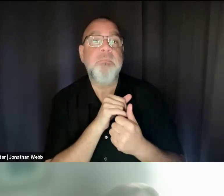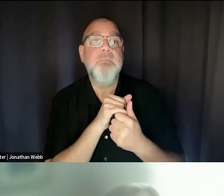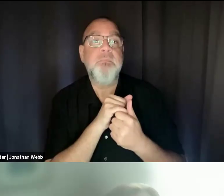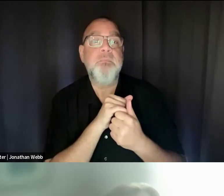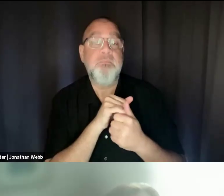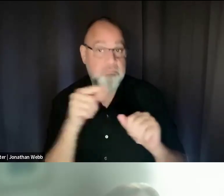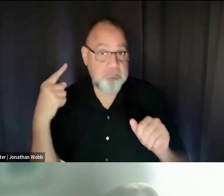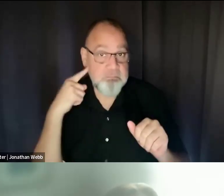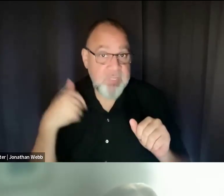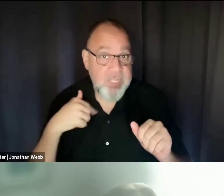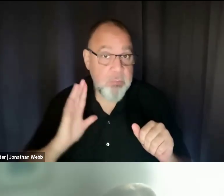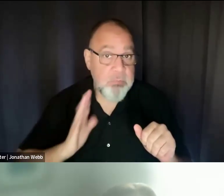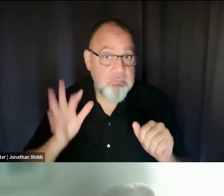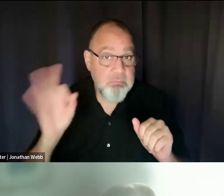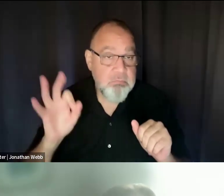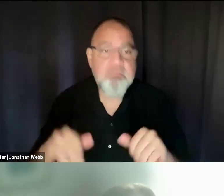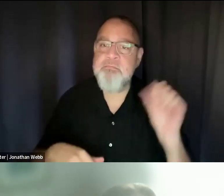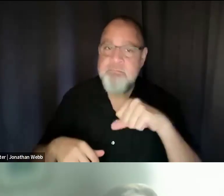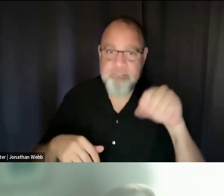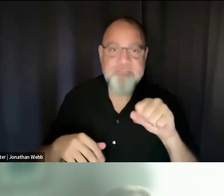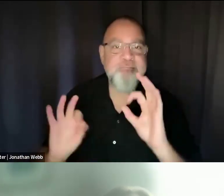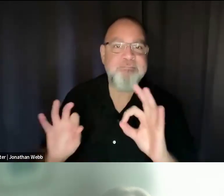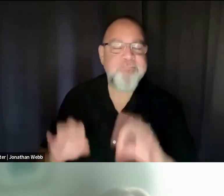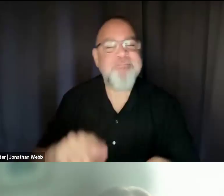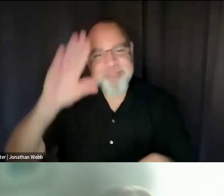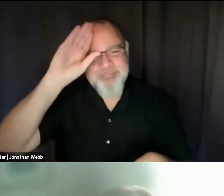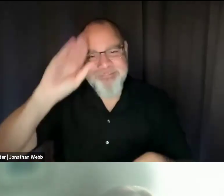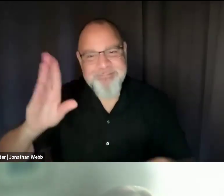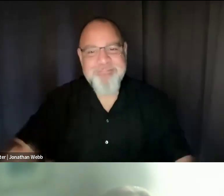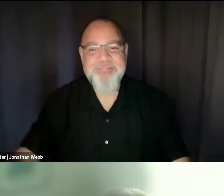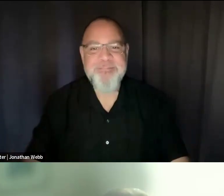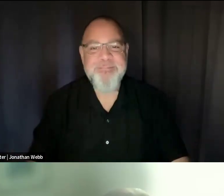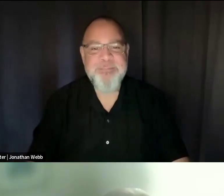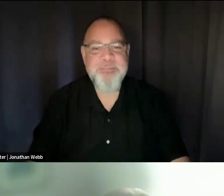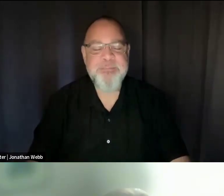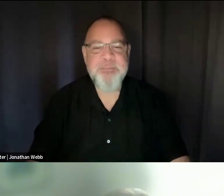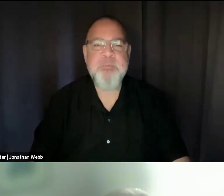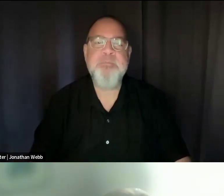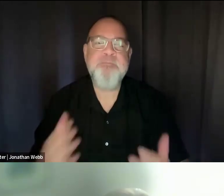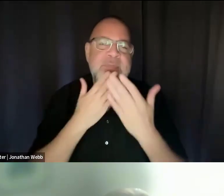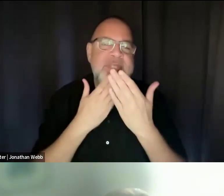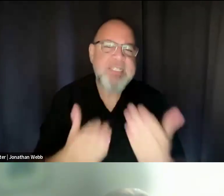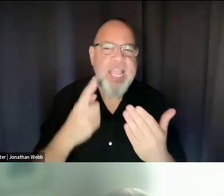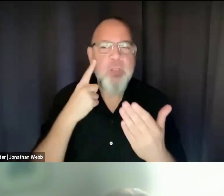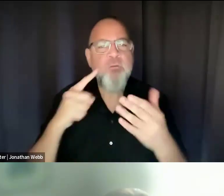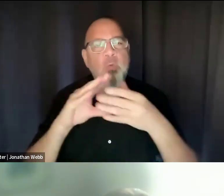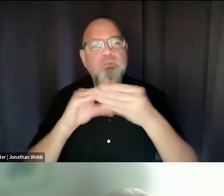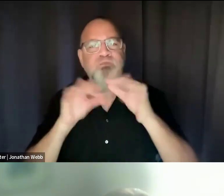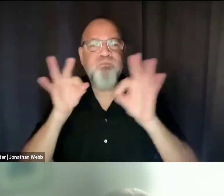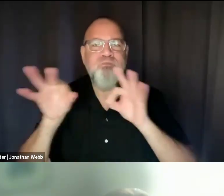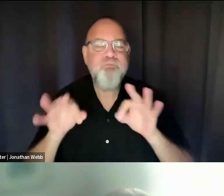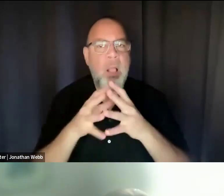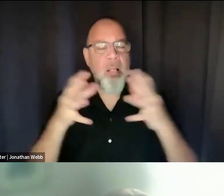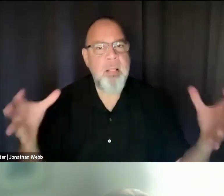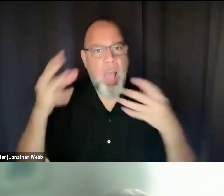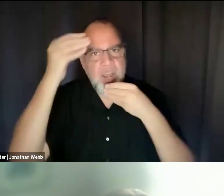Hear me okay? Yeah. Hi, Derek. Awesome. Hello, everybody. Hey, thank you very much for the dialogue. So much information there, and there's a